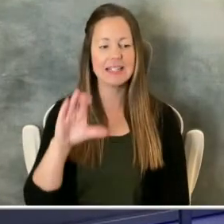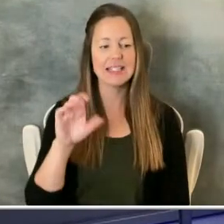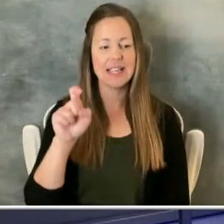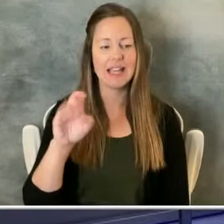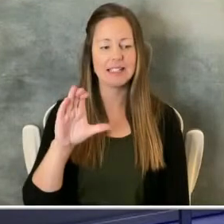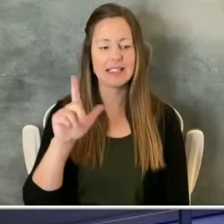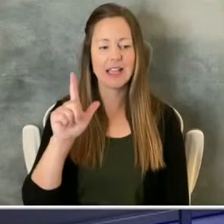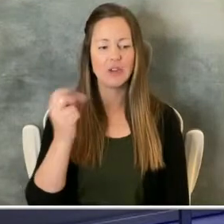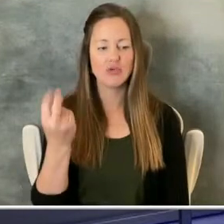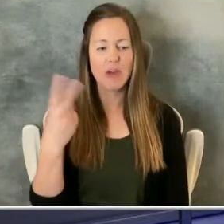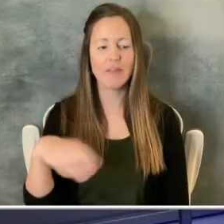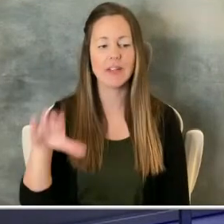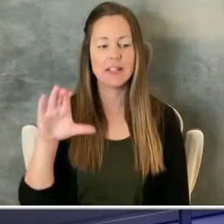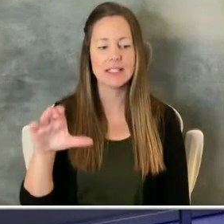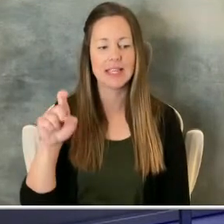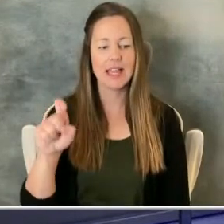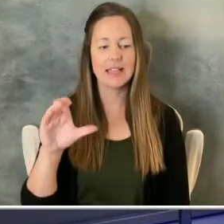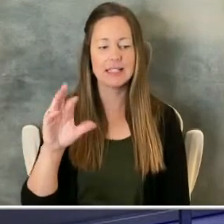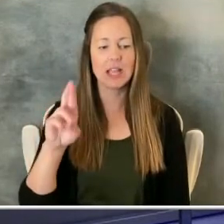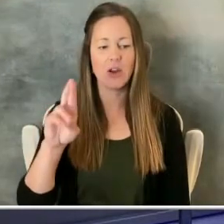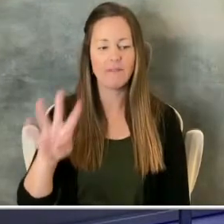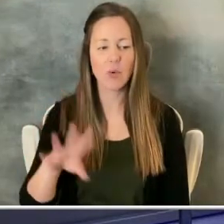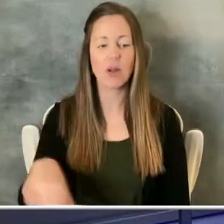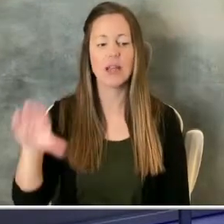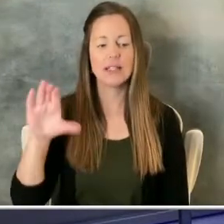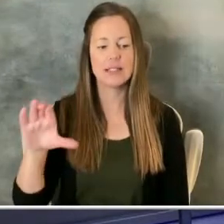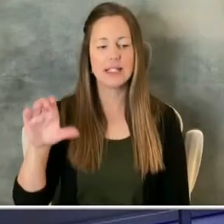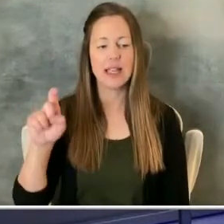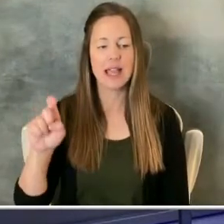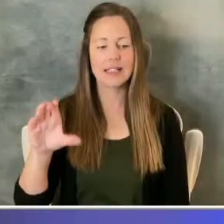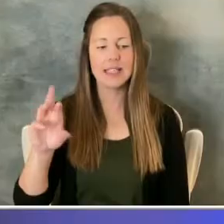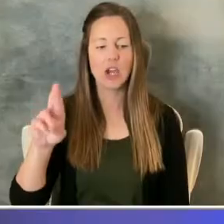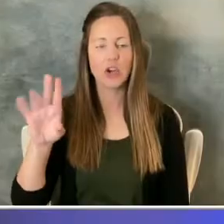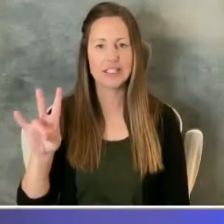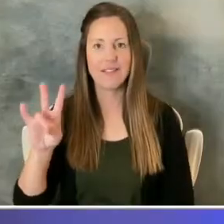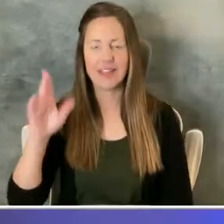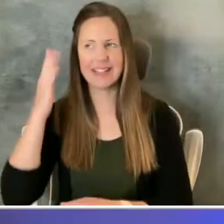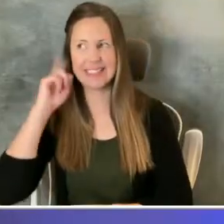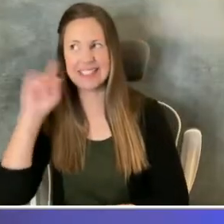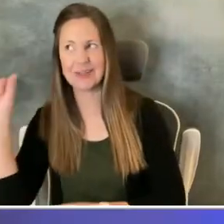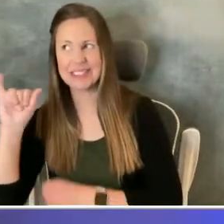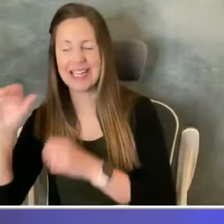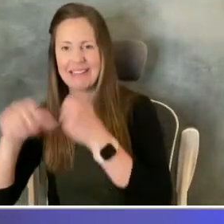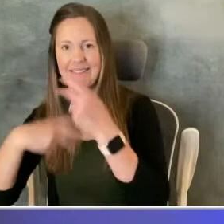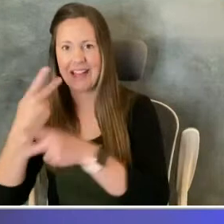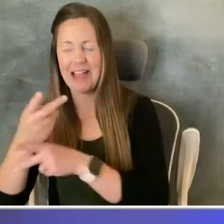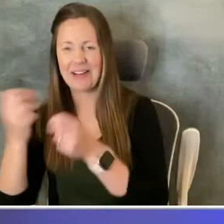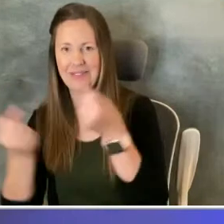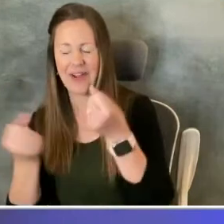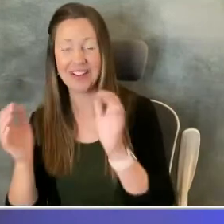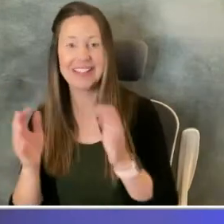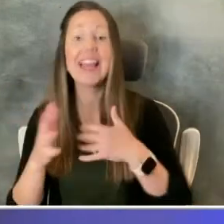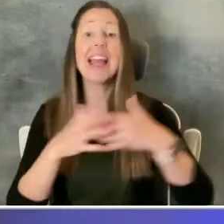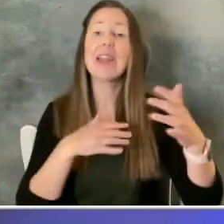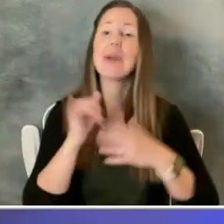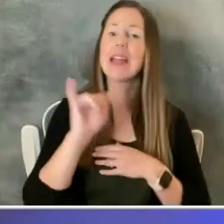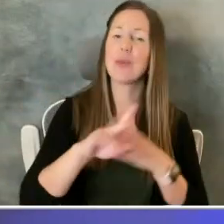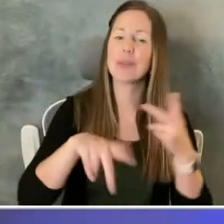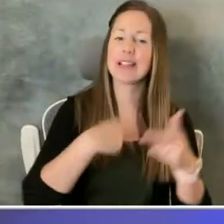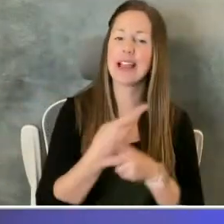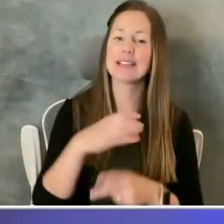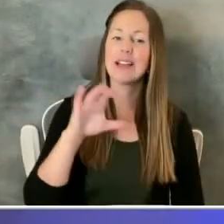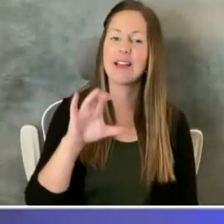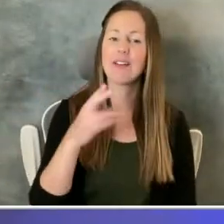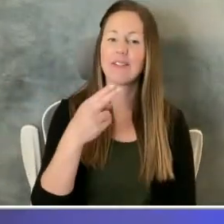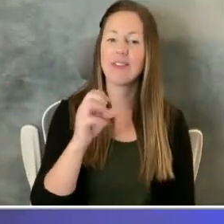CXCR7. It sounds like a Mazda. What are those? So these chemokines have been recognized for a while as having importance in various